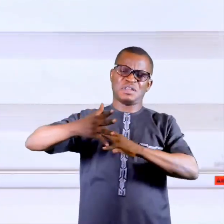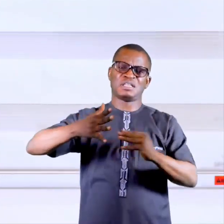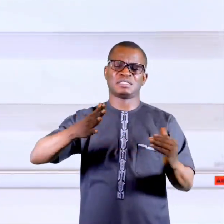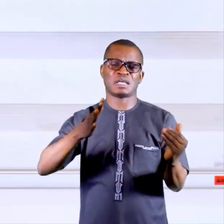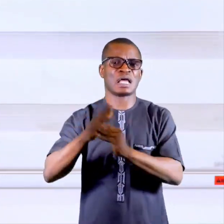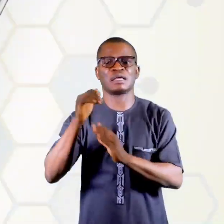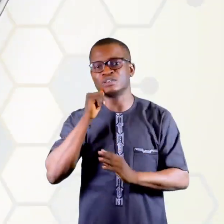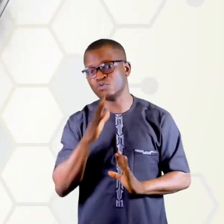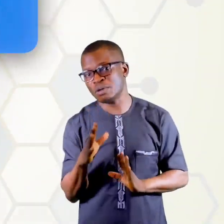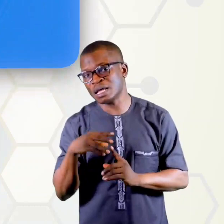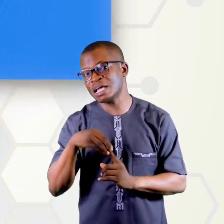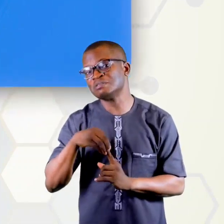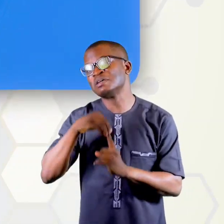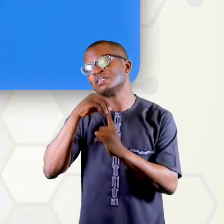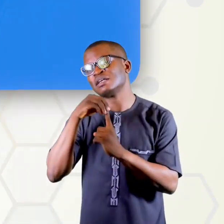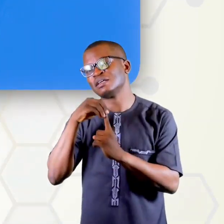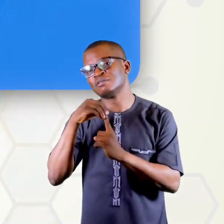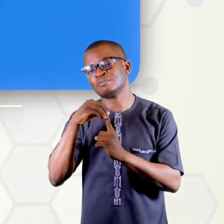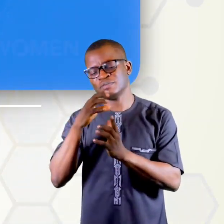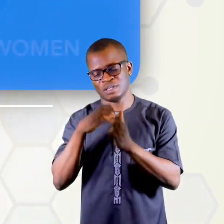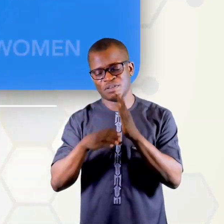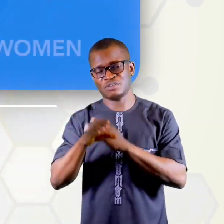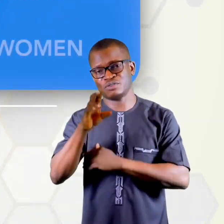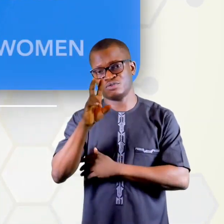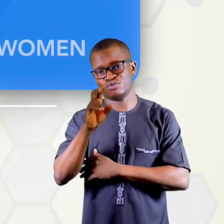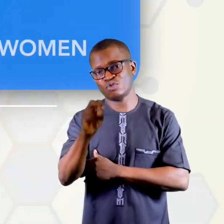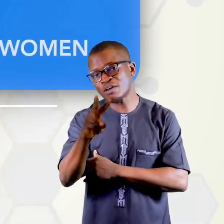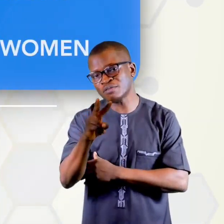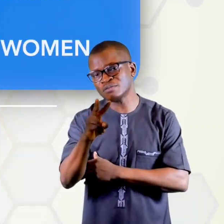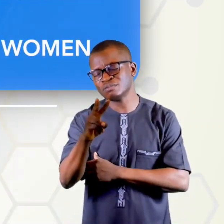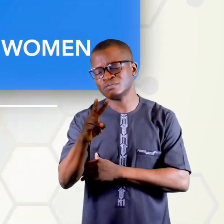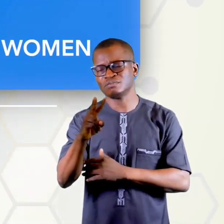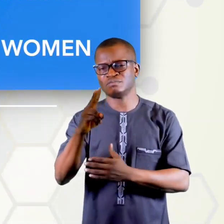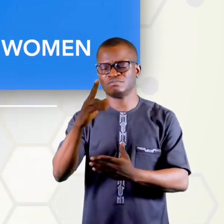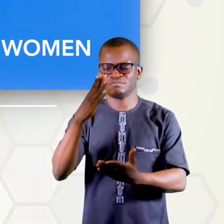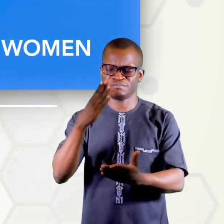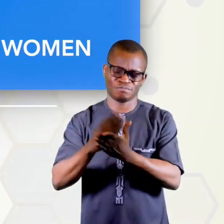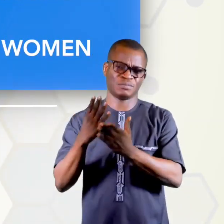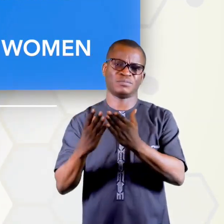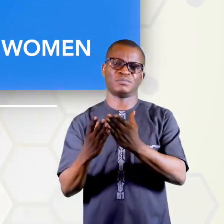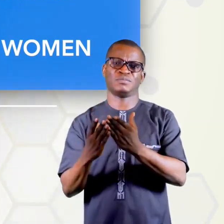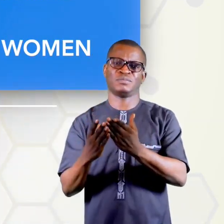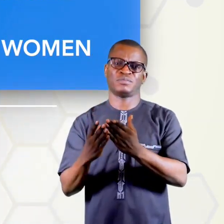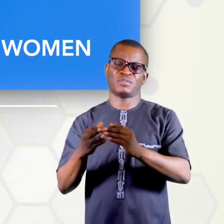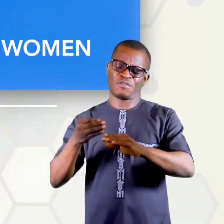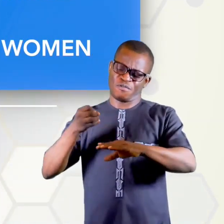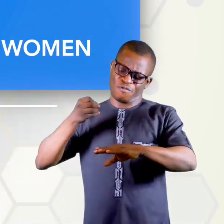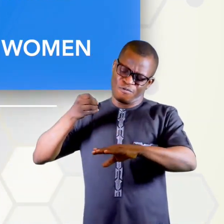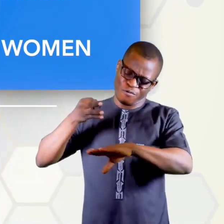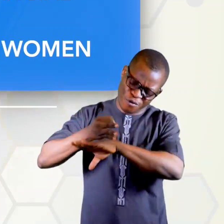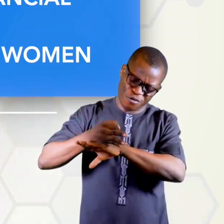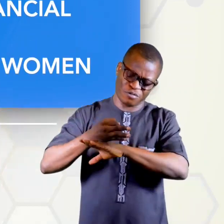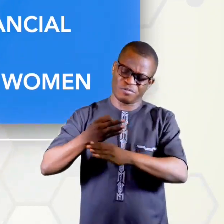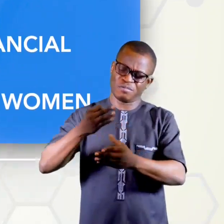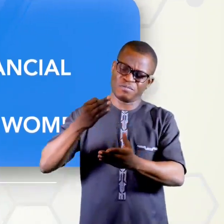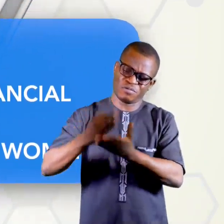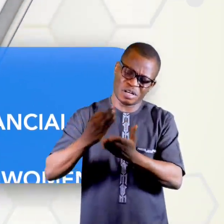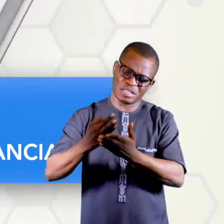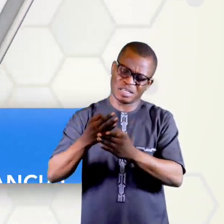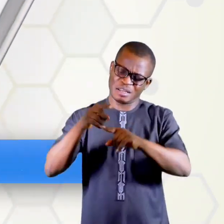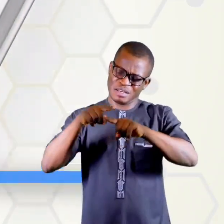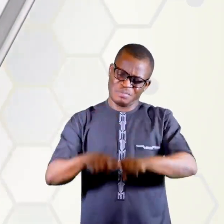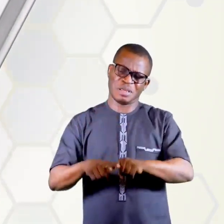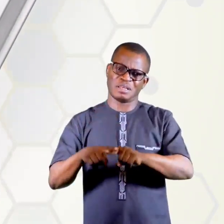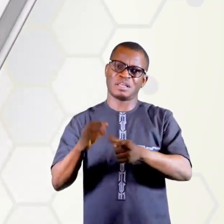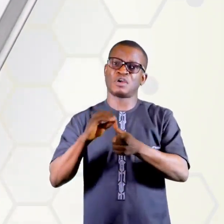against women, especially Section 12 of the Act that prohibits forced financial dependence or economic